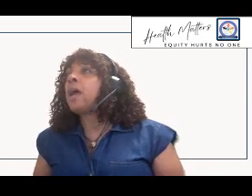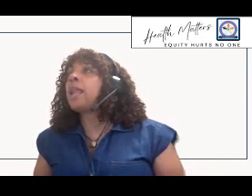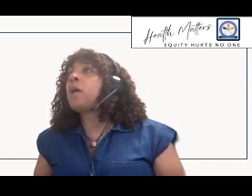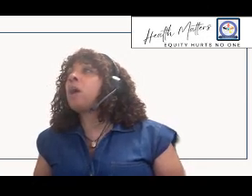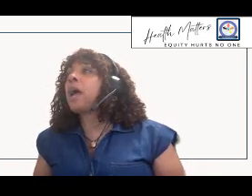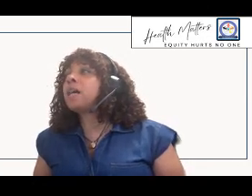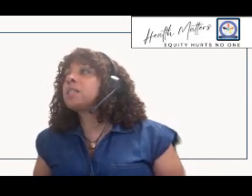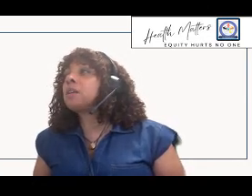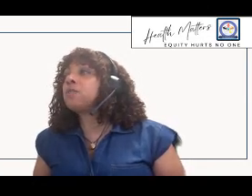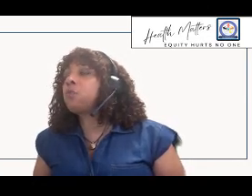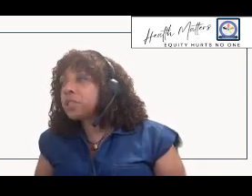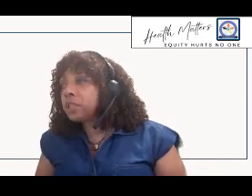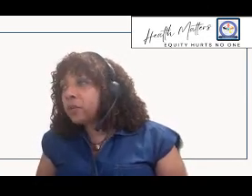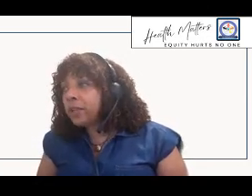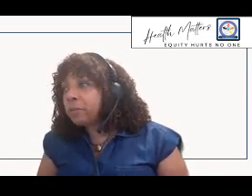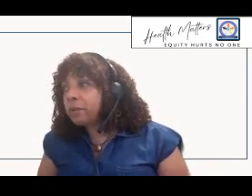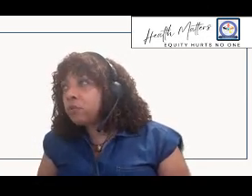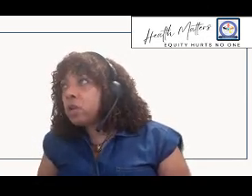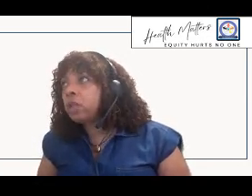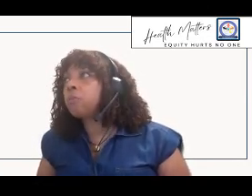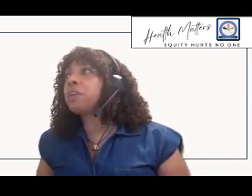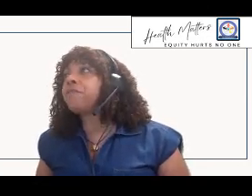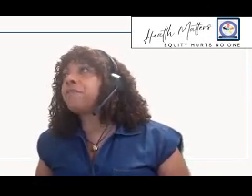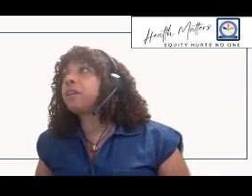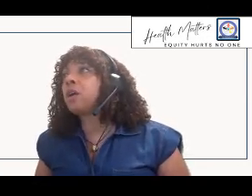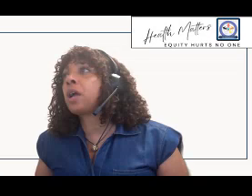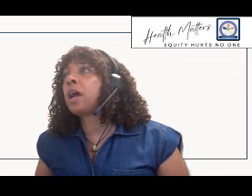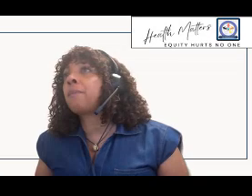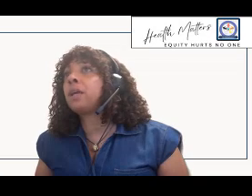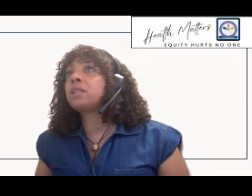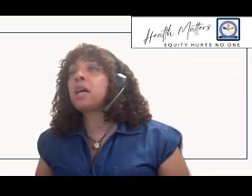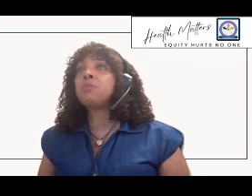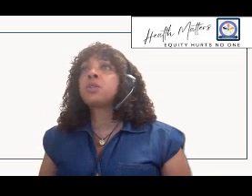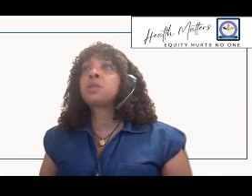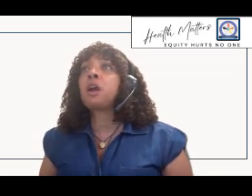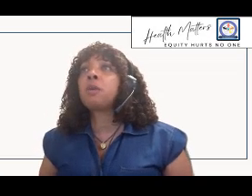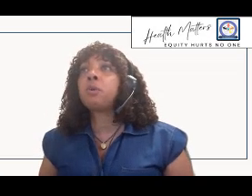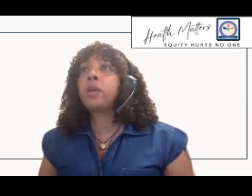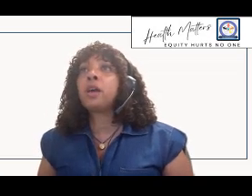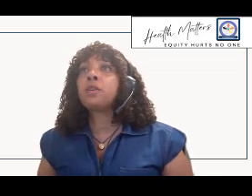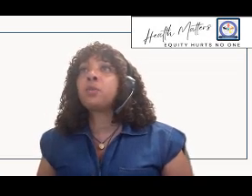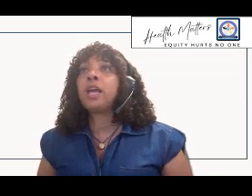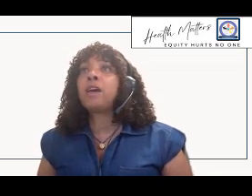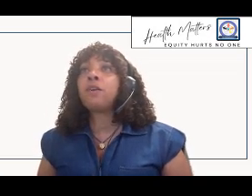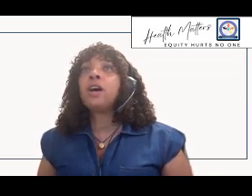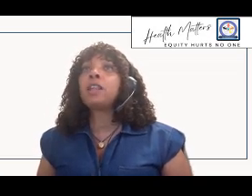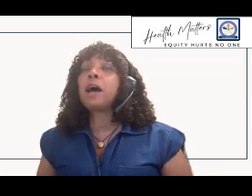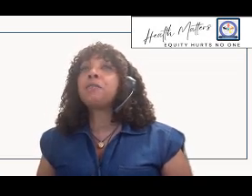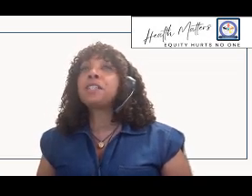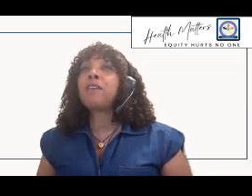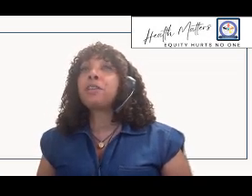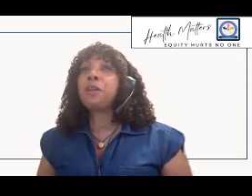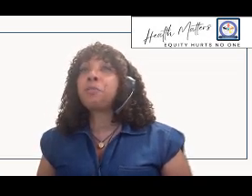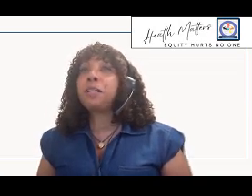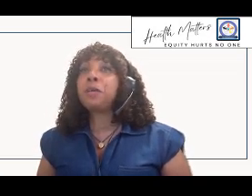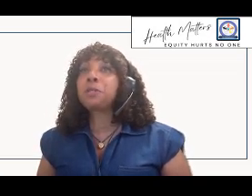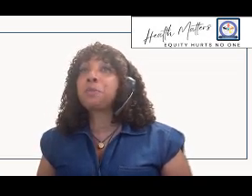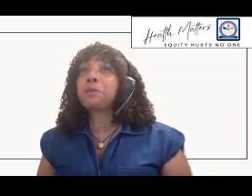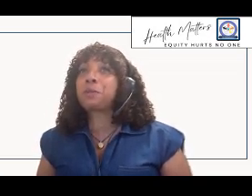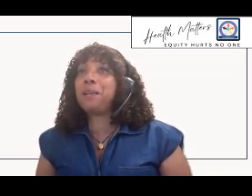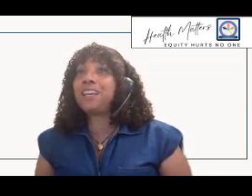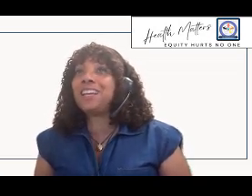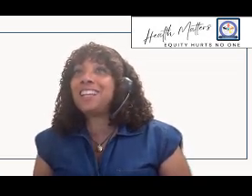hands, and I will ask, unfortunately, if we can be really brief in our comments. I'm so sorry, but we have, a lot of us have another